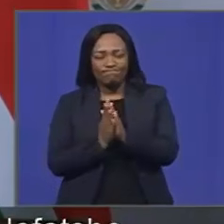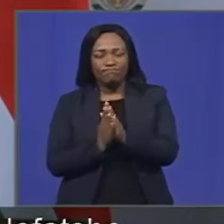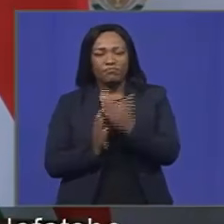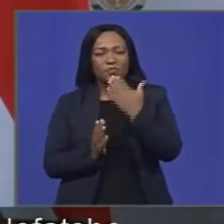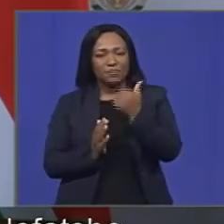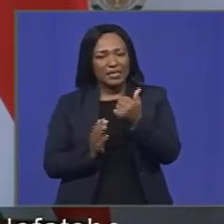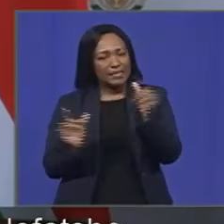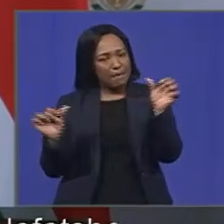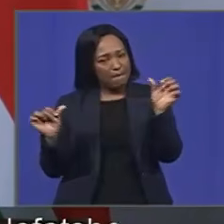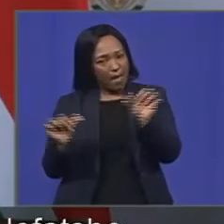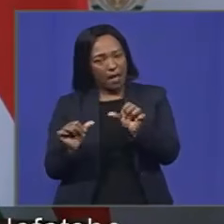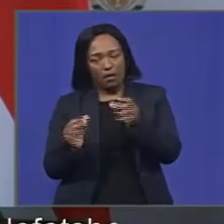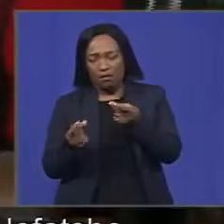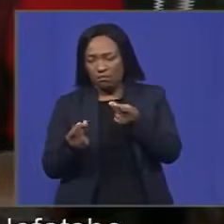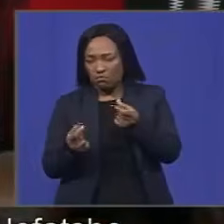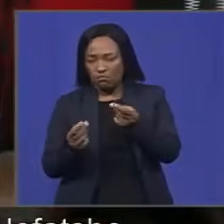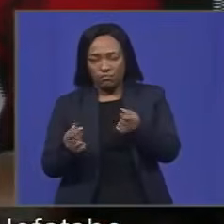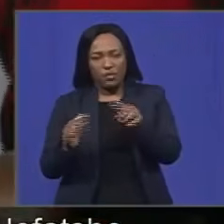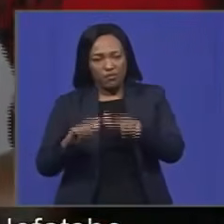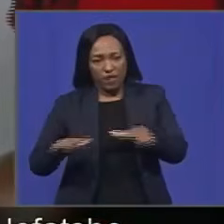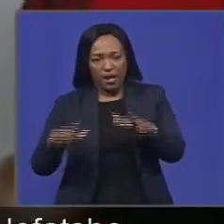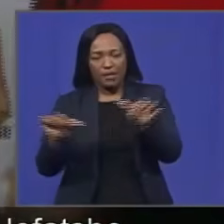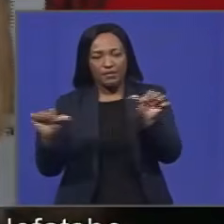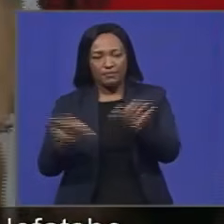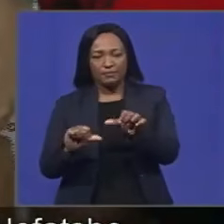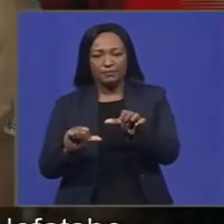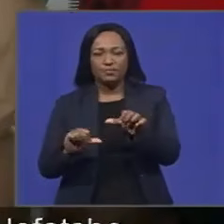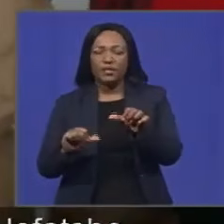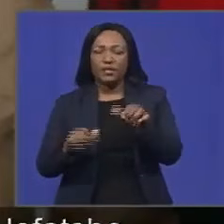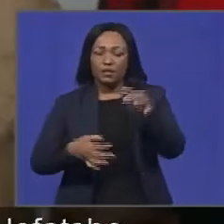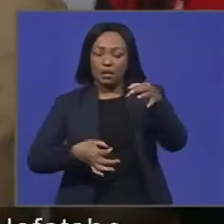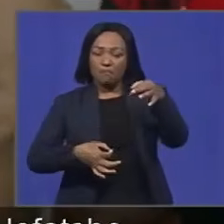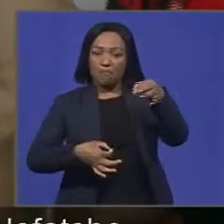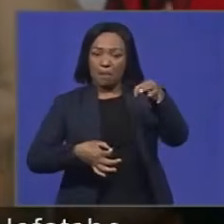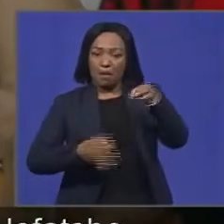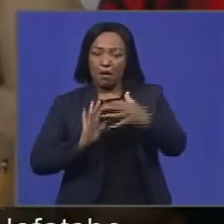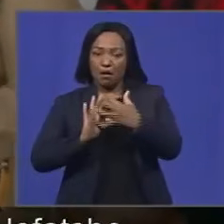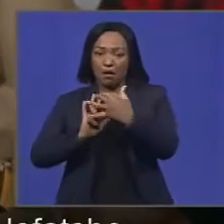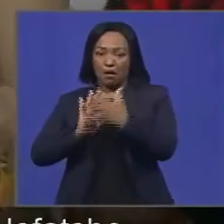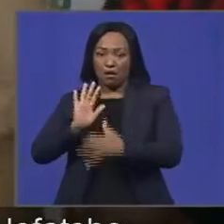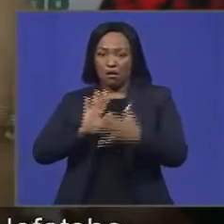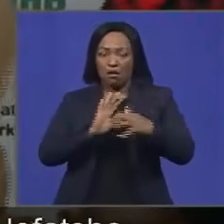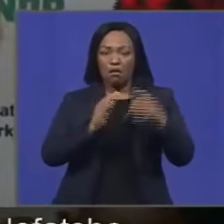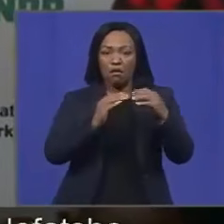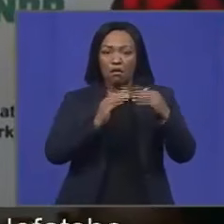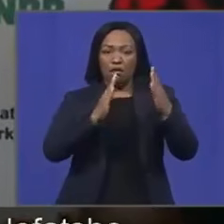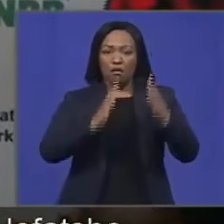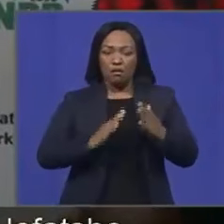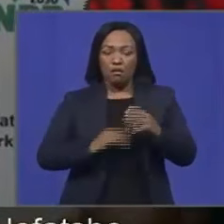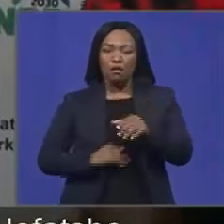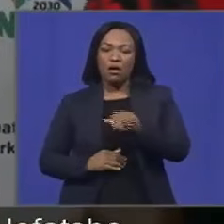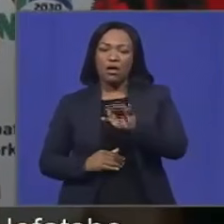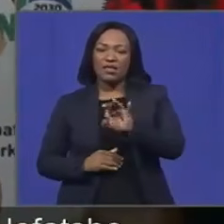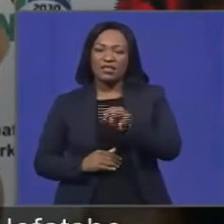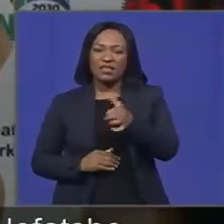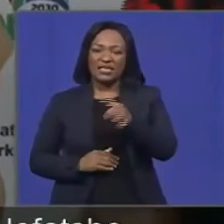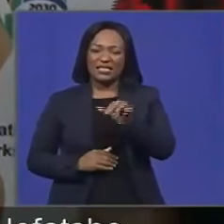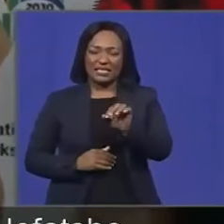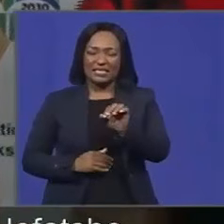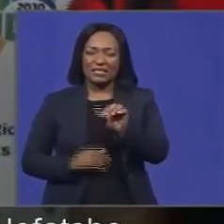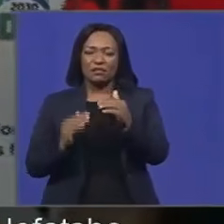ka potlako a le boele hatshe. Makwalo a bodudi a rebotswe go matlo a feta